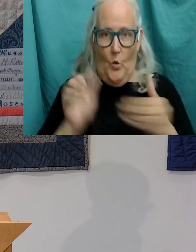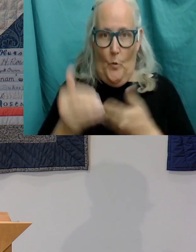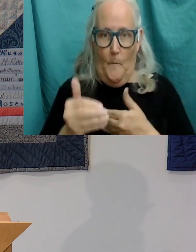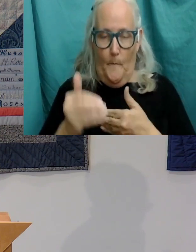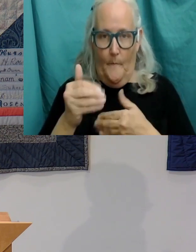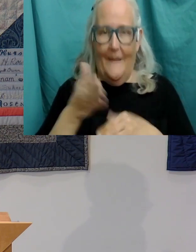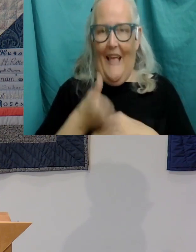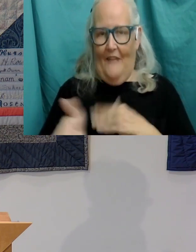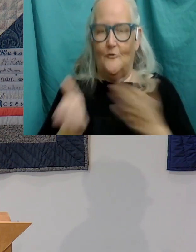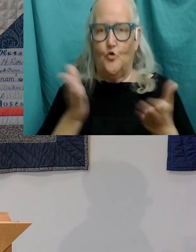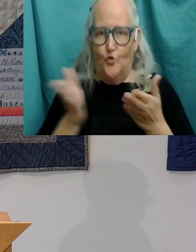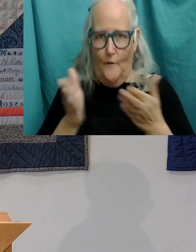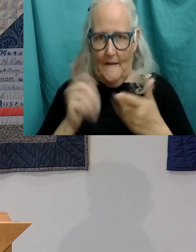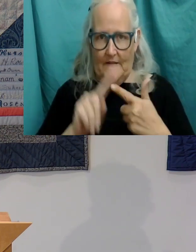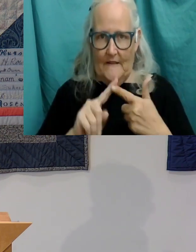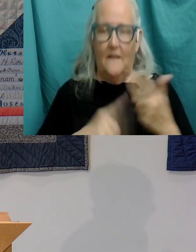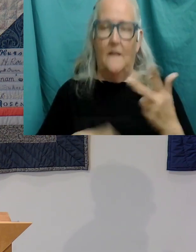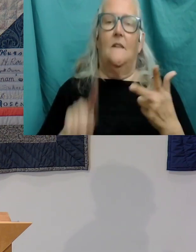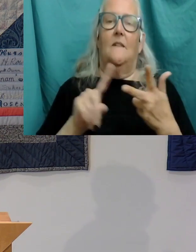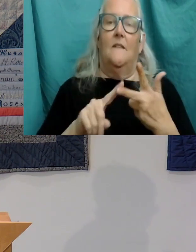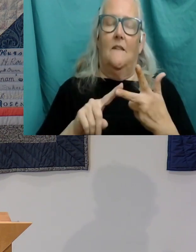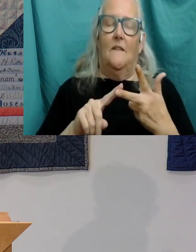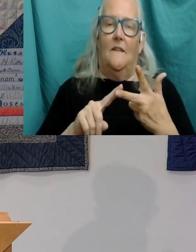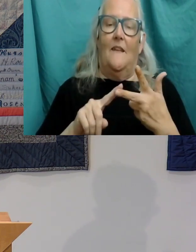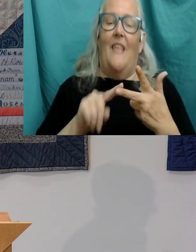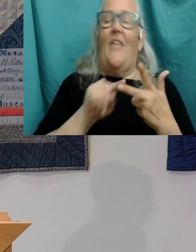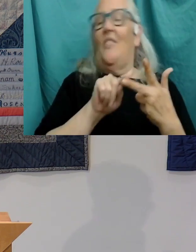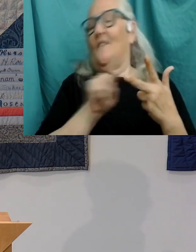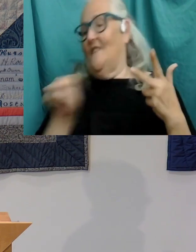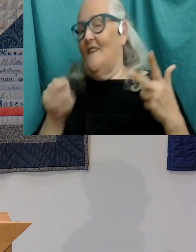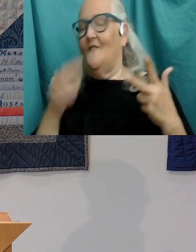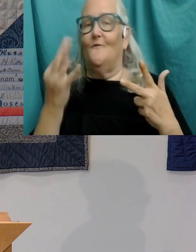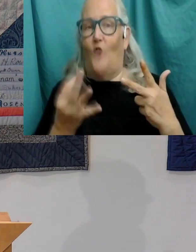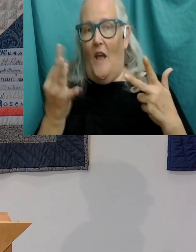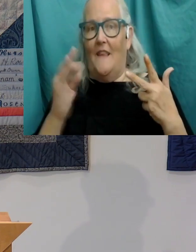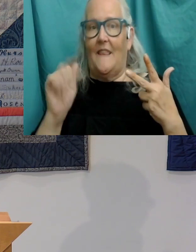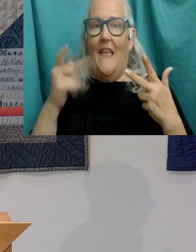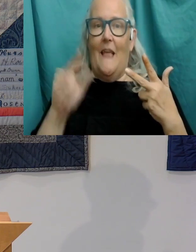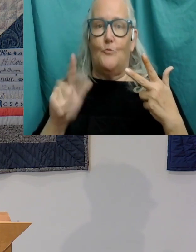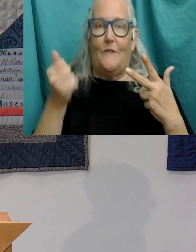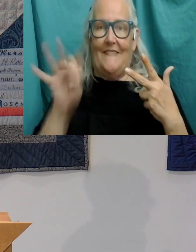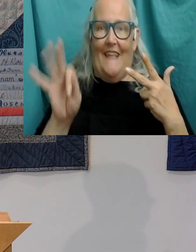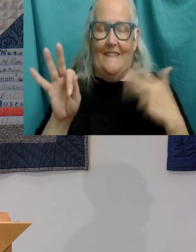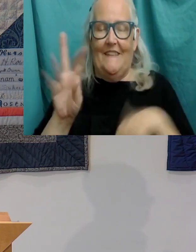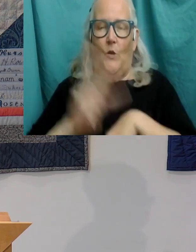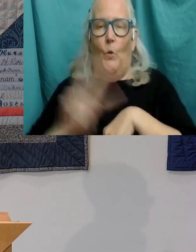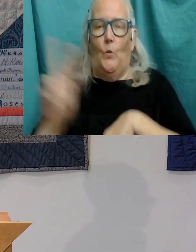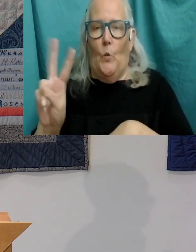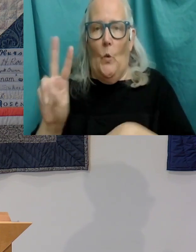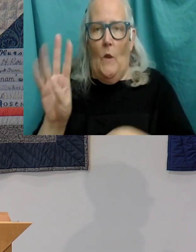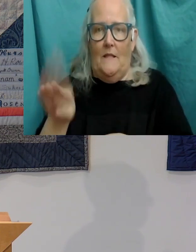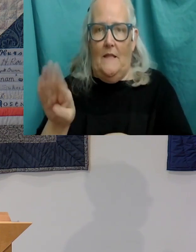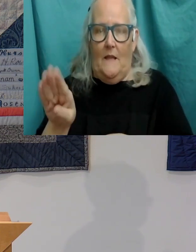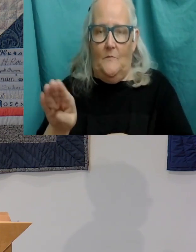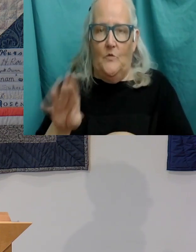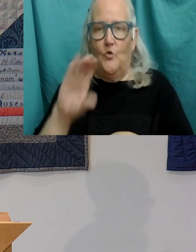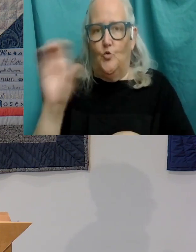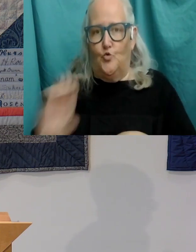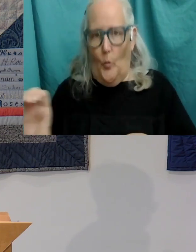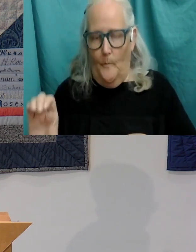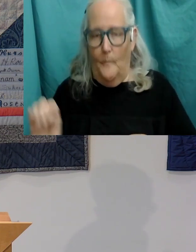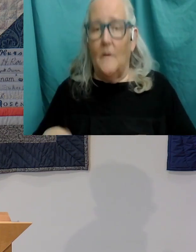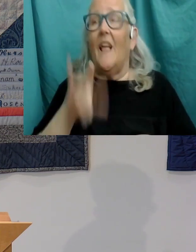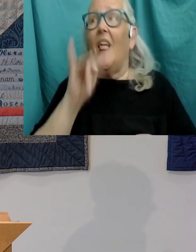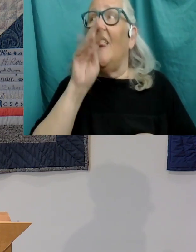service, and then the following Friday, April 19th, on Zoom at 2 p.m. The links for the Zoom will be in the All